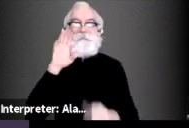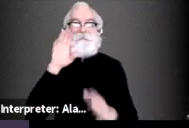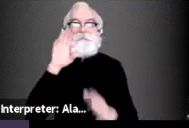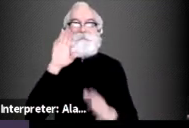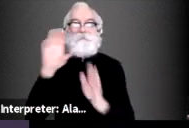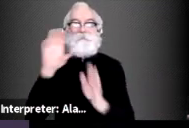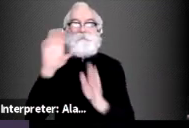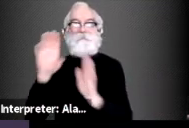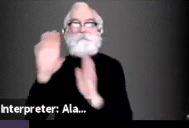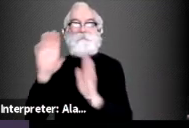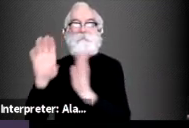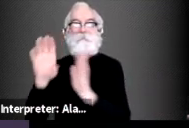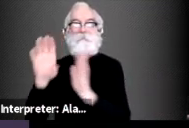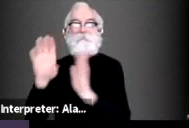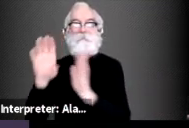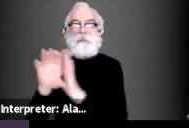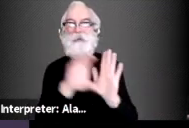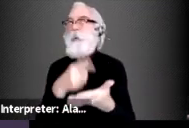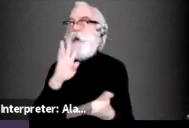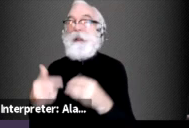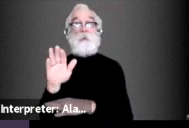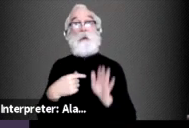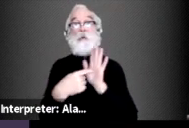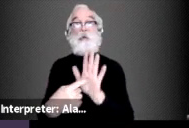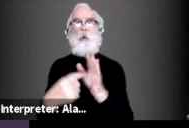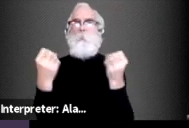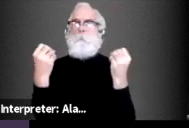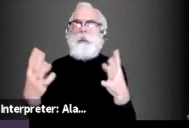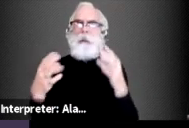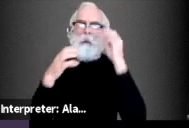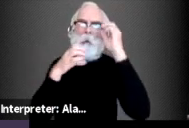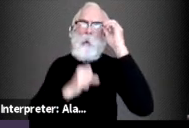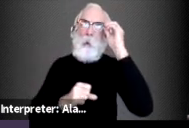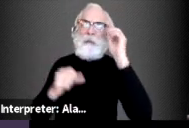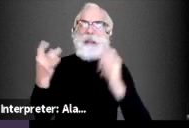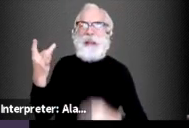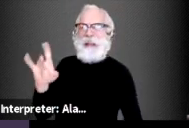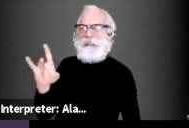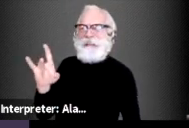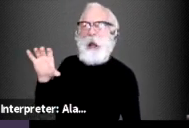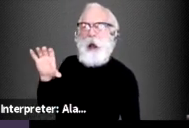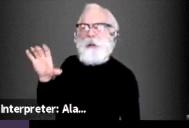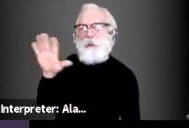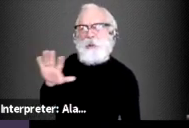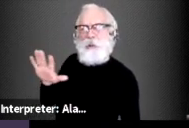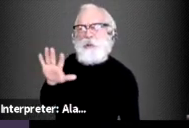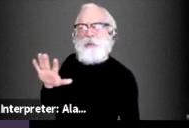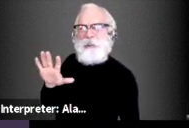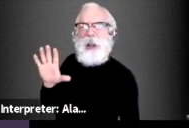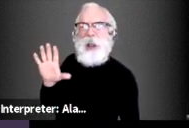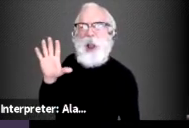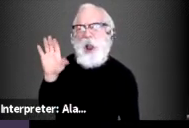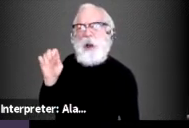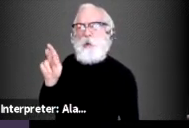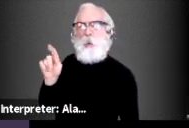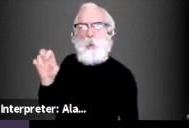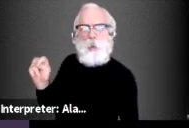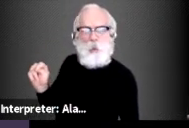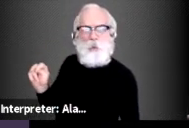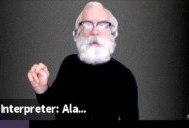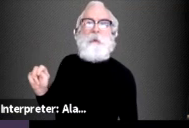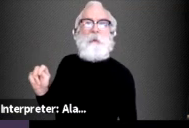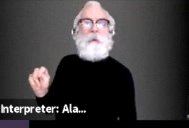show you several 18th century cartoons within their historical context, and for some, point out who the characters